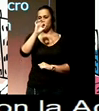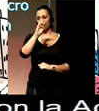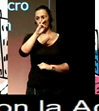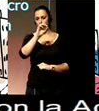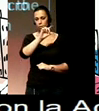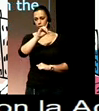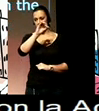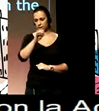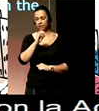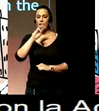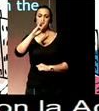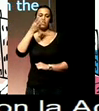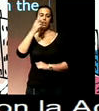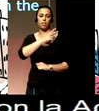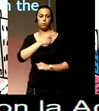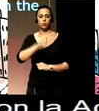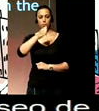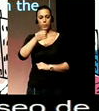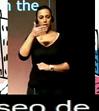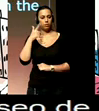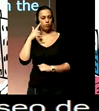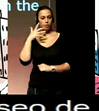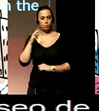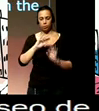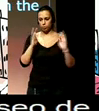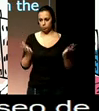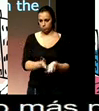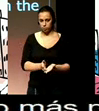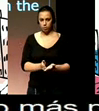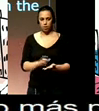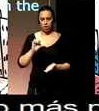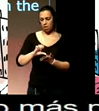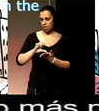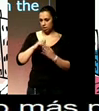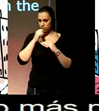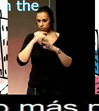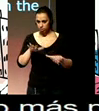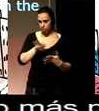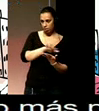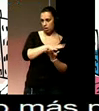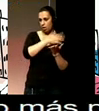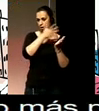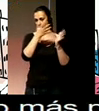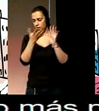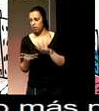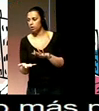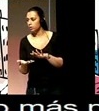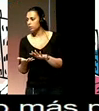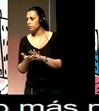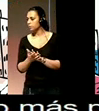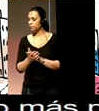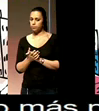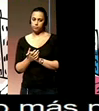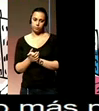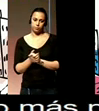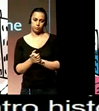The historical center of the city has been transformed with accessibility at the center of the improvements. I will be focusing